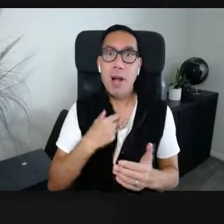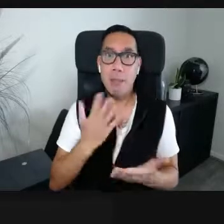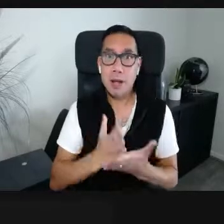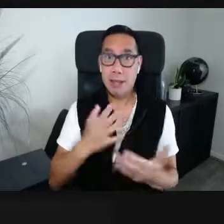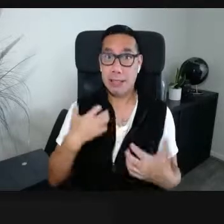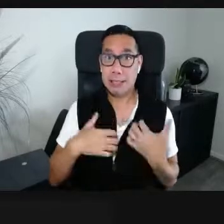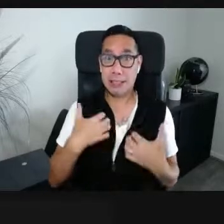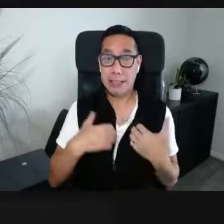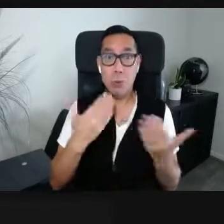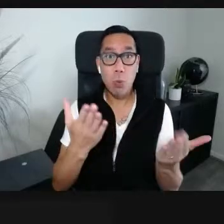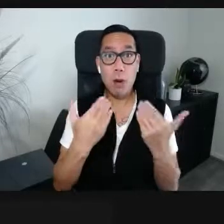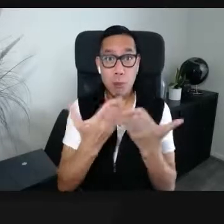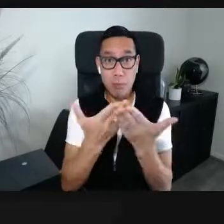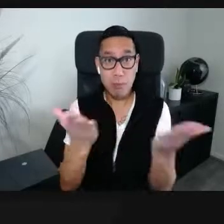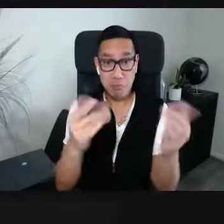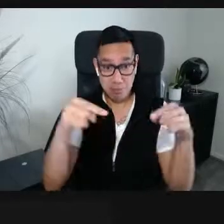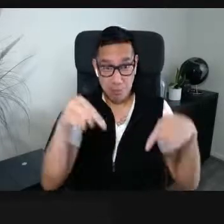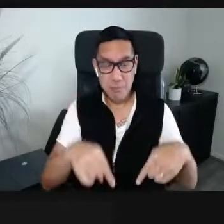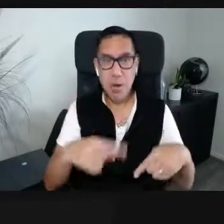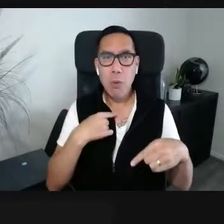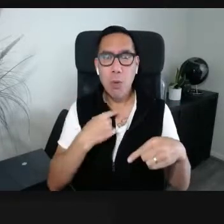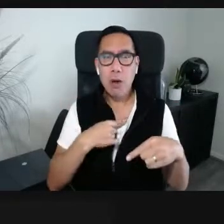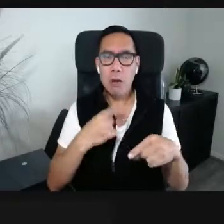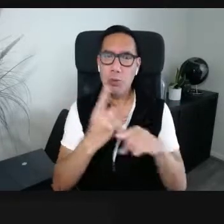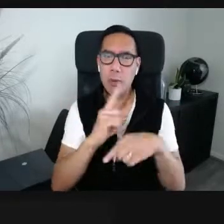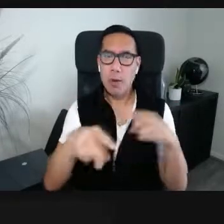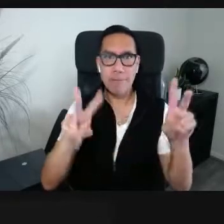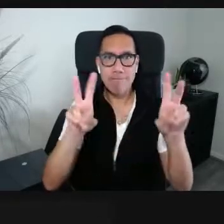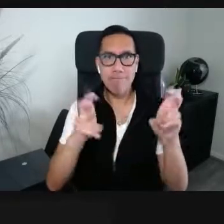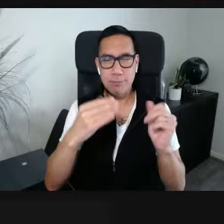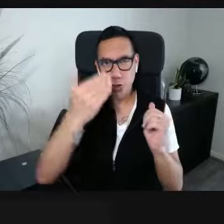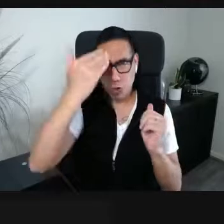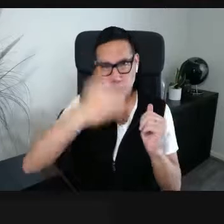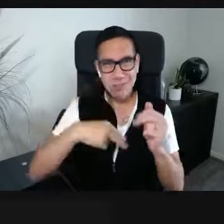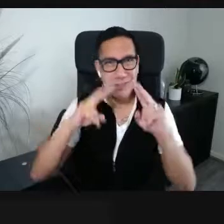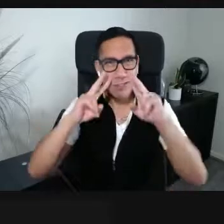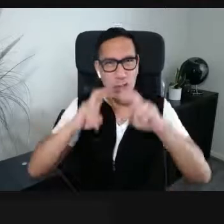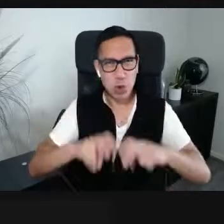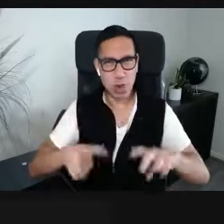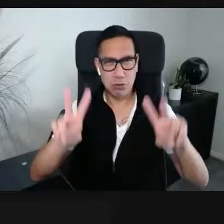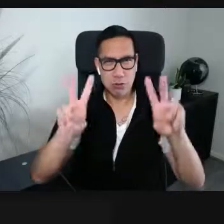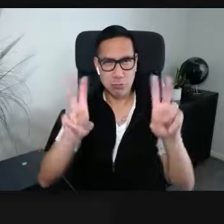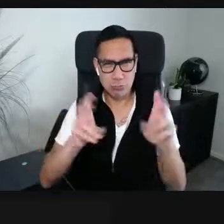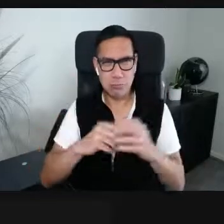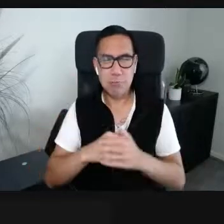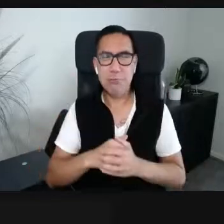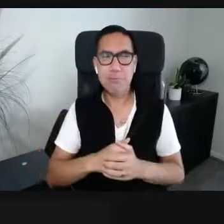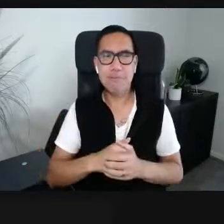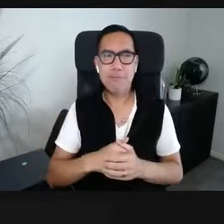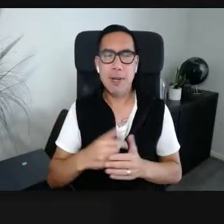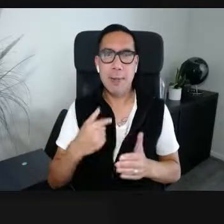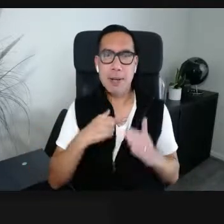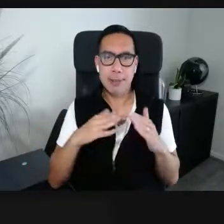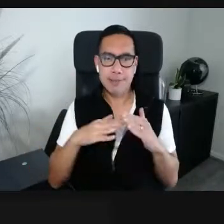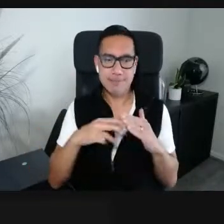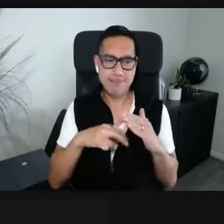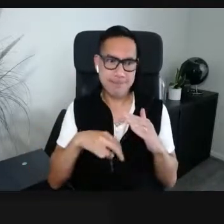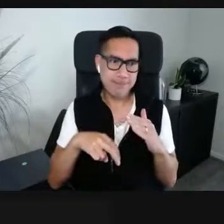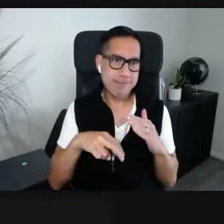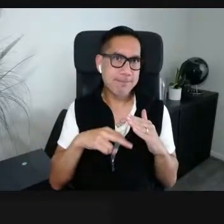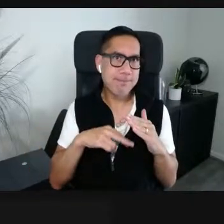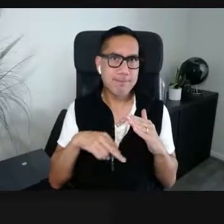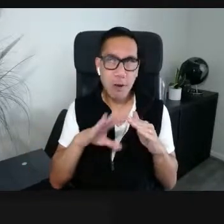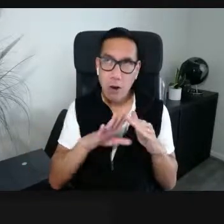here to talk about stroke research. So we've been in isolation, we've been spread out all over the